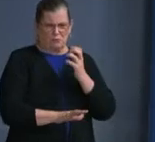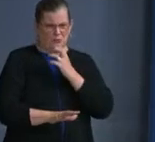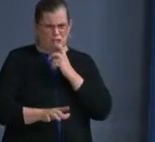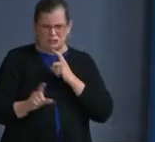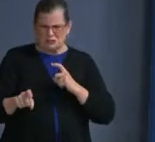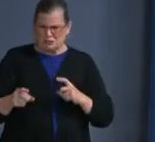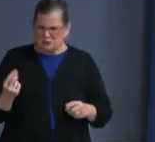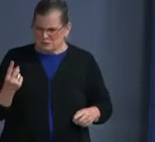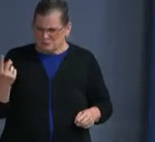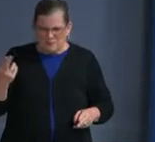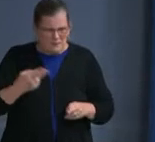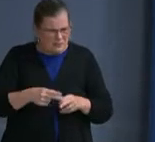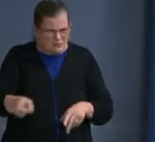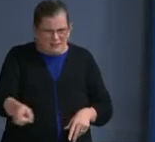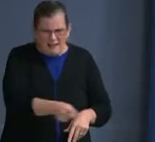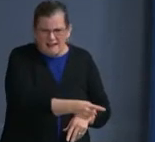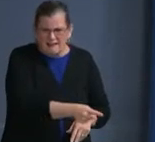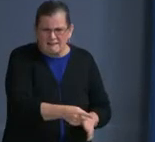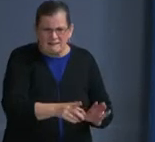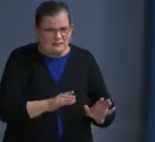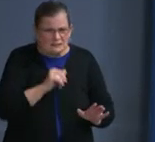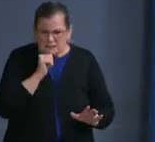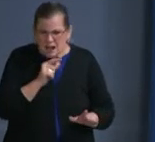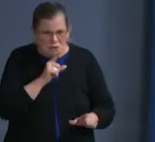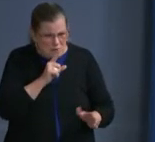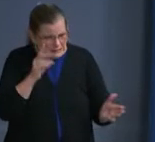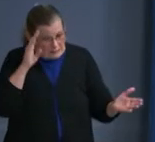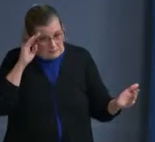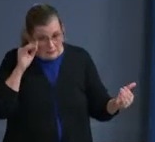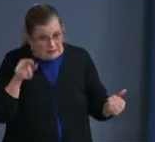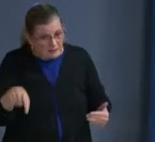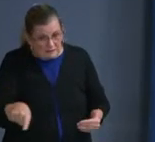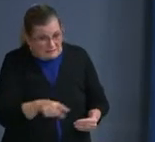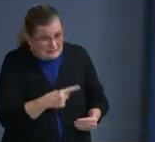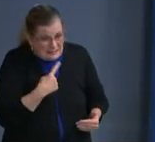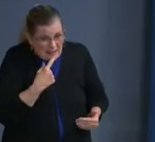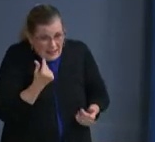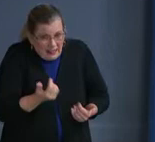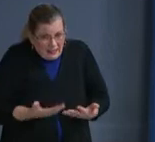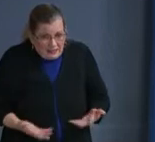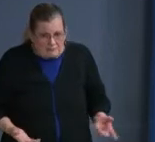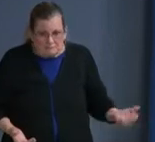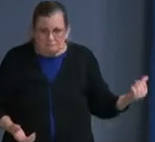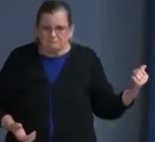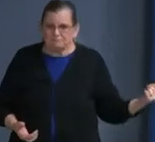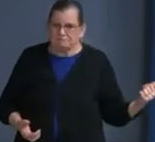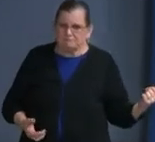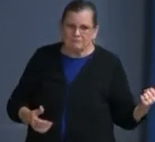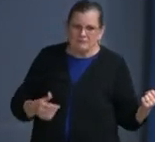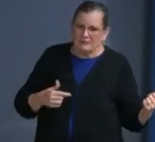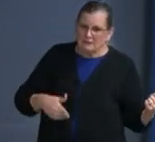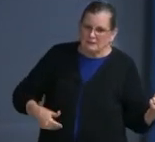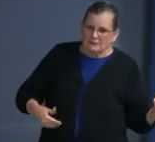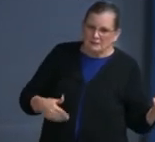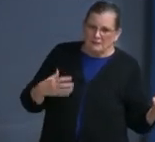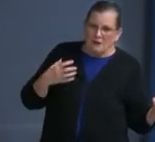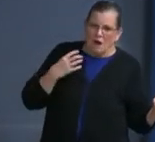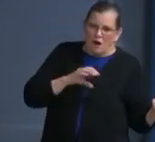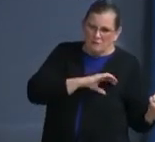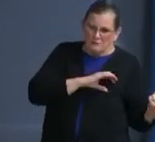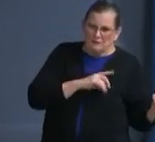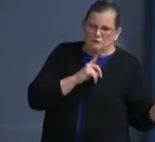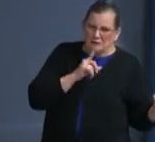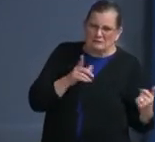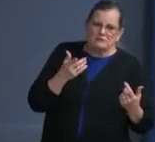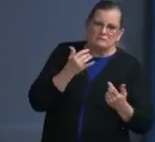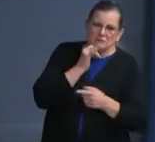something about that. Is that just an unrealistic expectation? Is there anything? That's a judgment call by the incident commander on the scene, whether